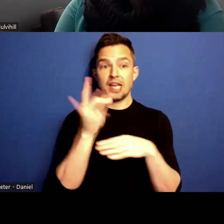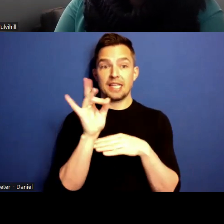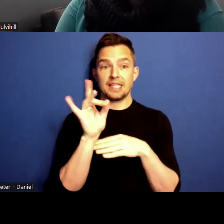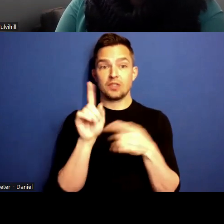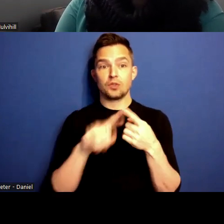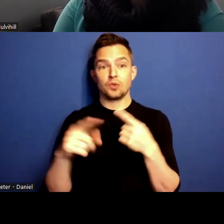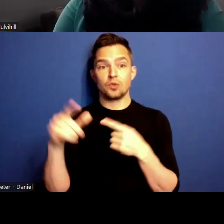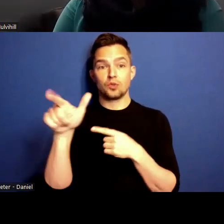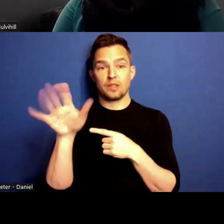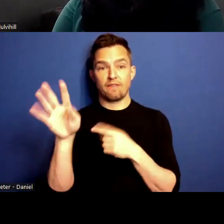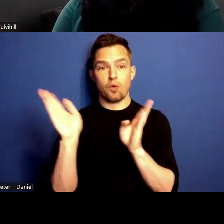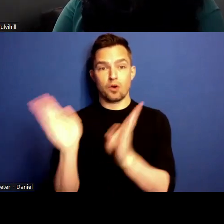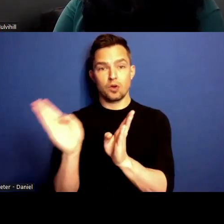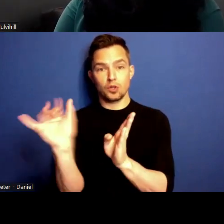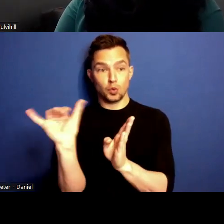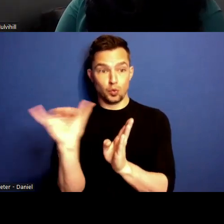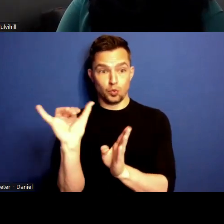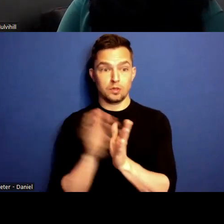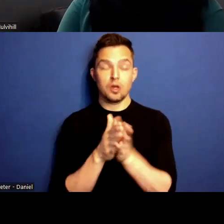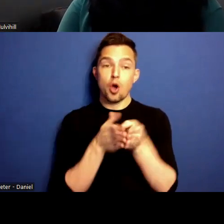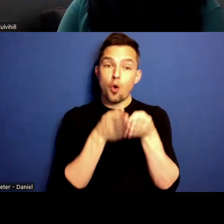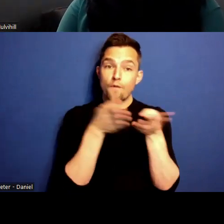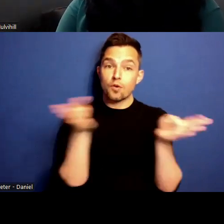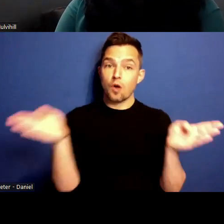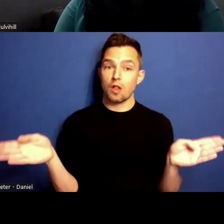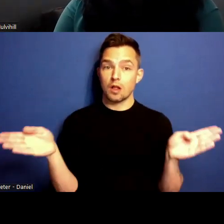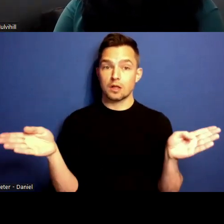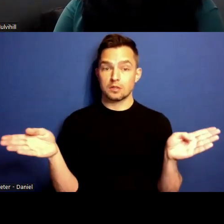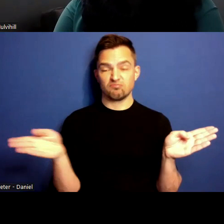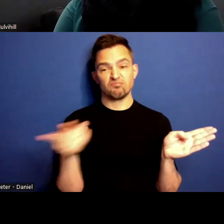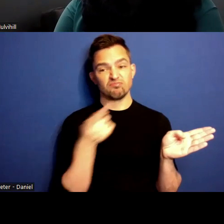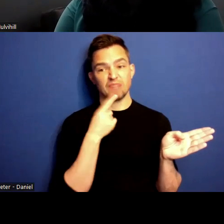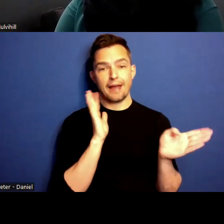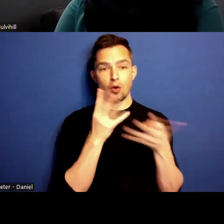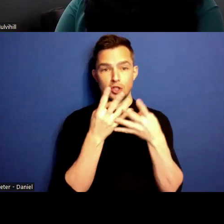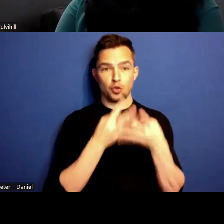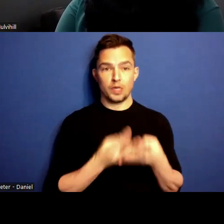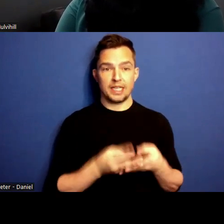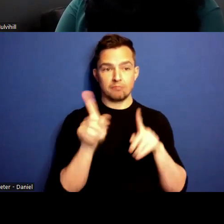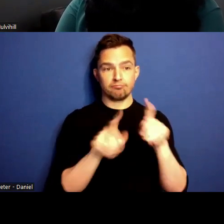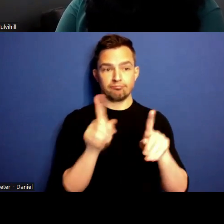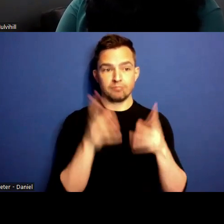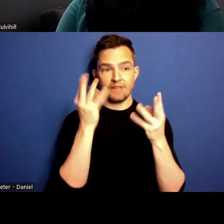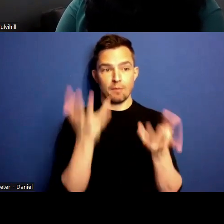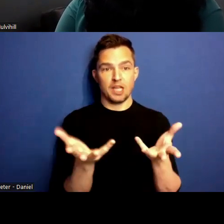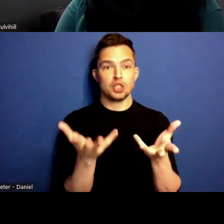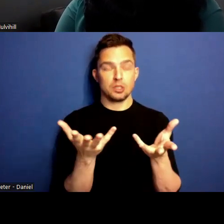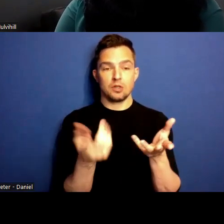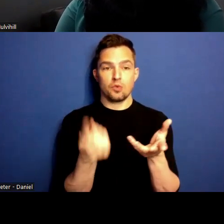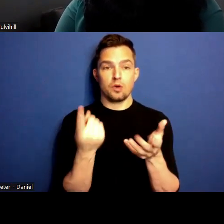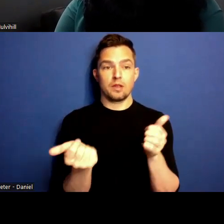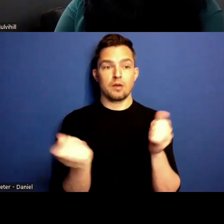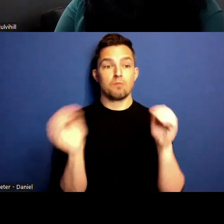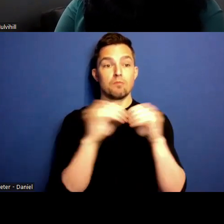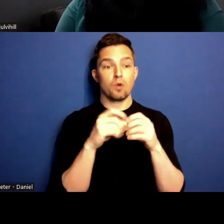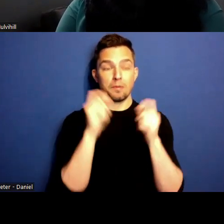to 24. Overall, I would say our screening data, one of the more surprising